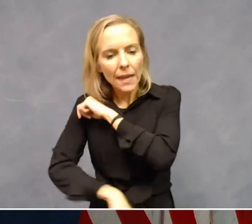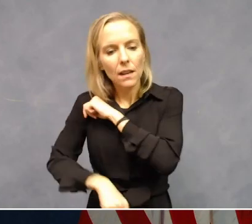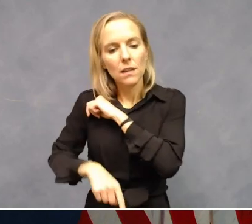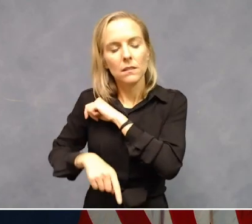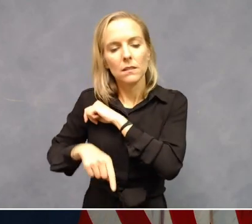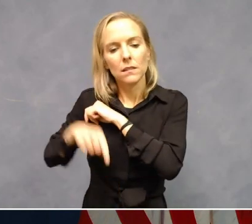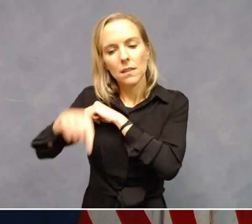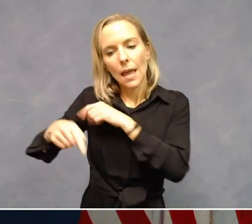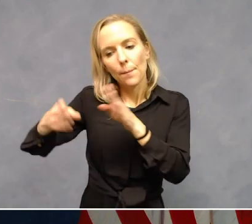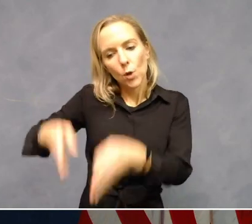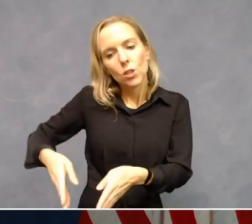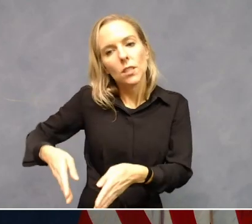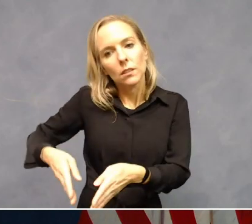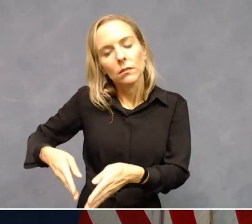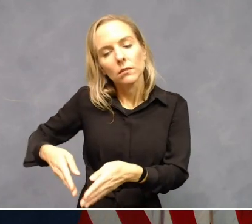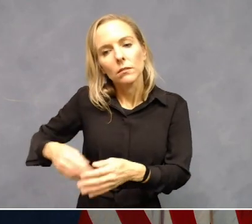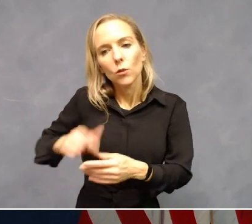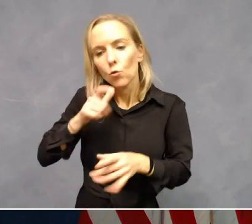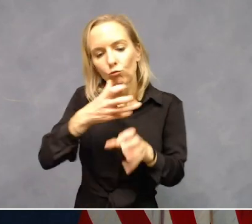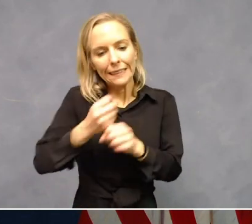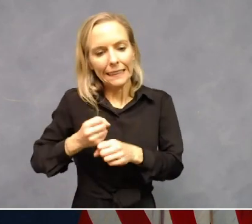person.